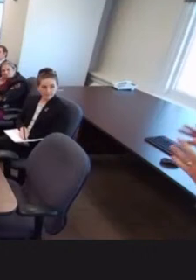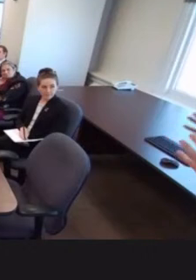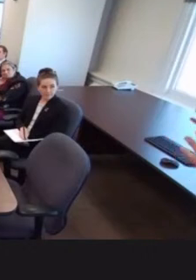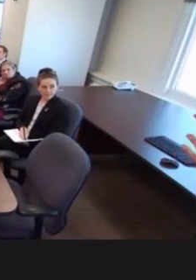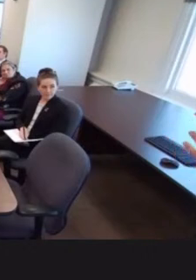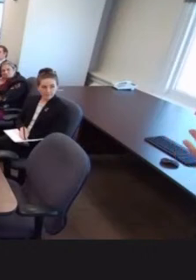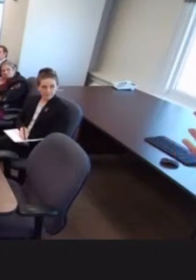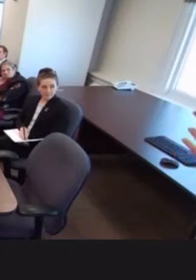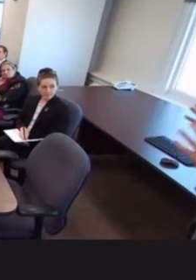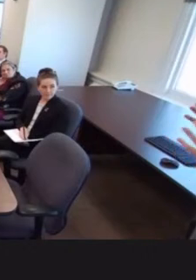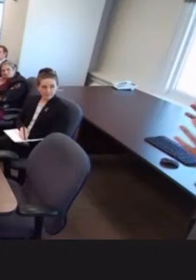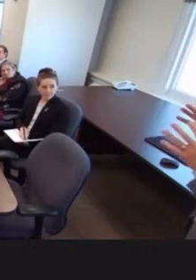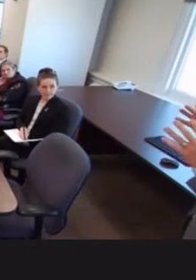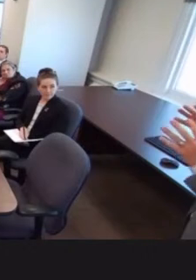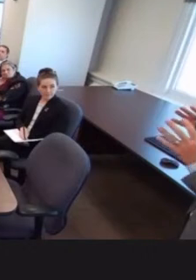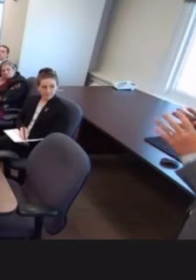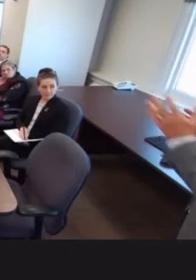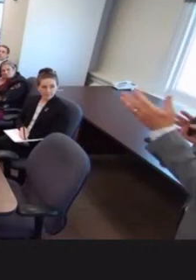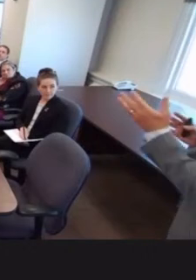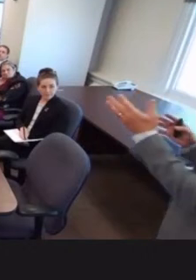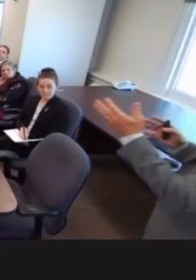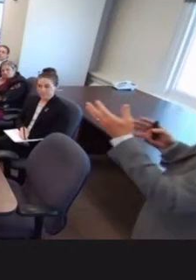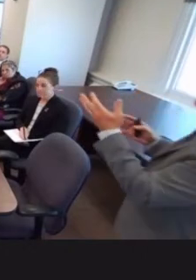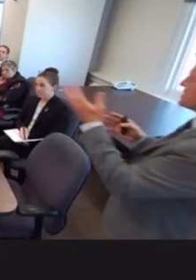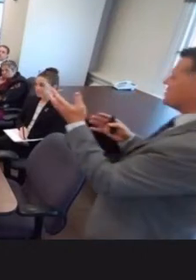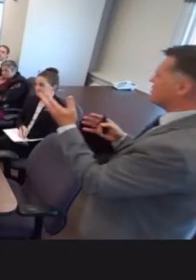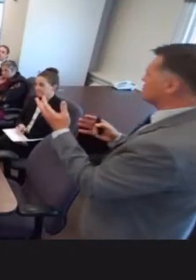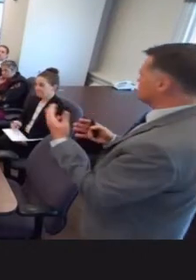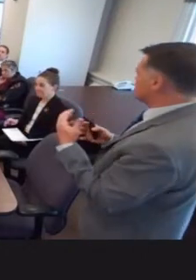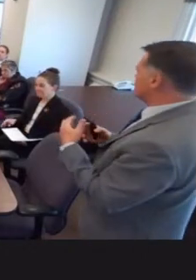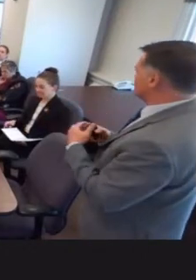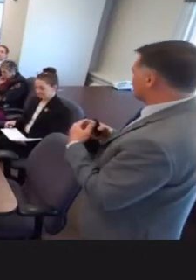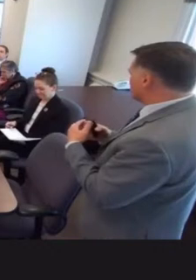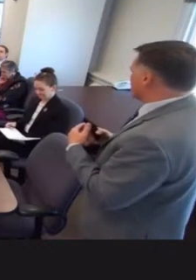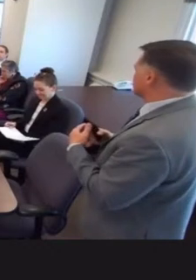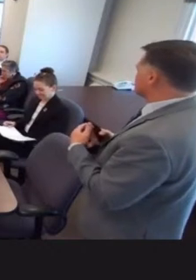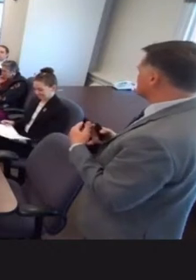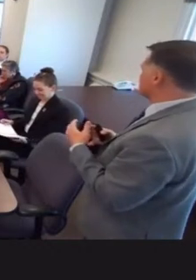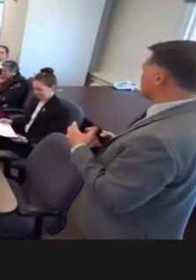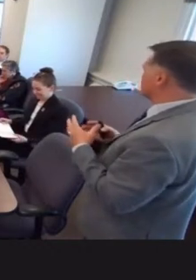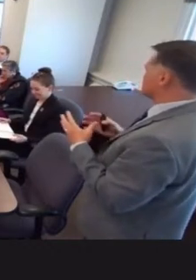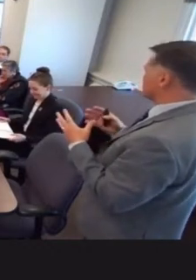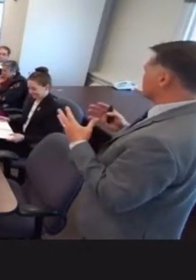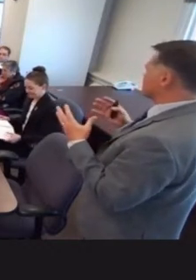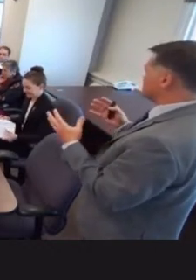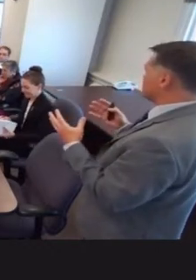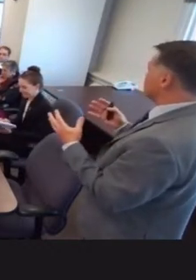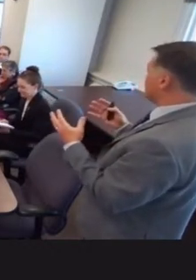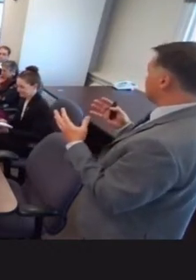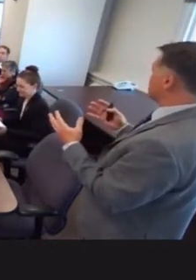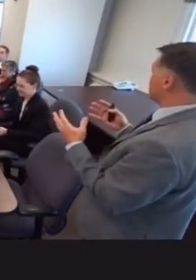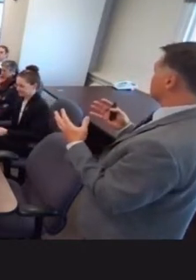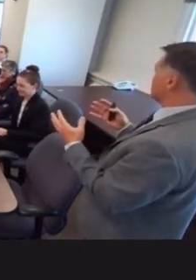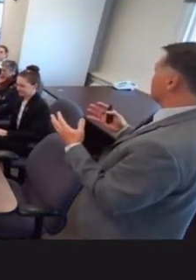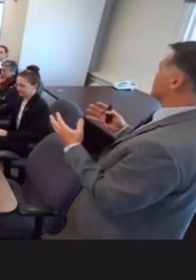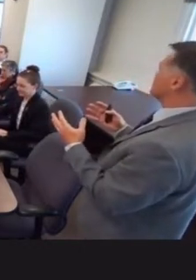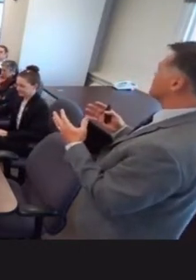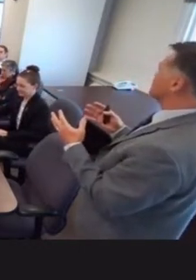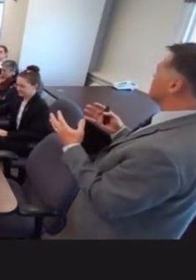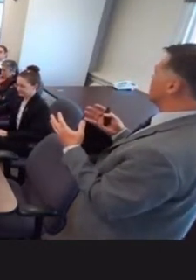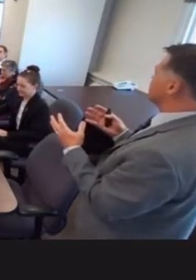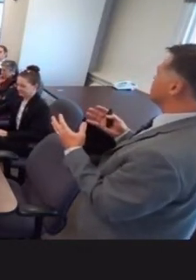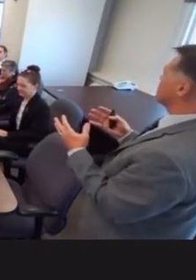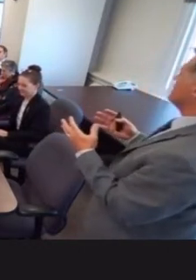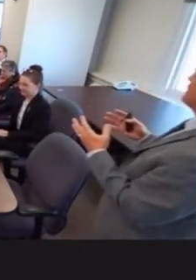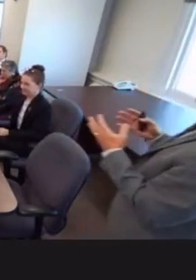I'm not I wasn't the eager student like Sarah was if Sarah was doing the reports you would probably put together a 75 page report